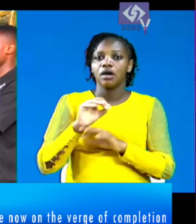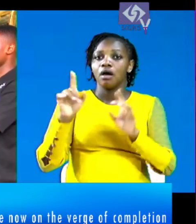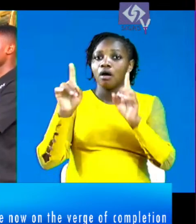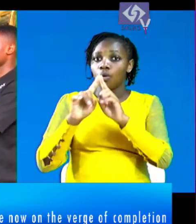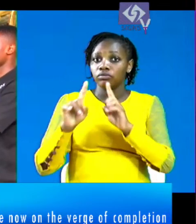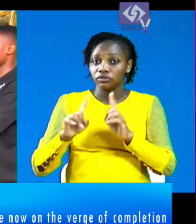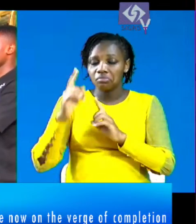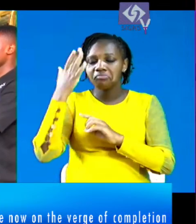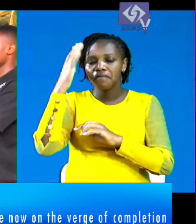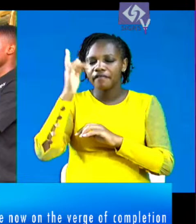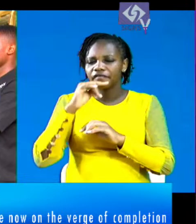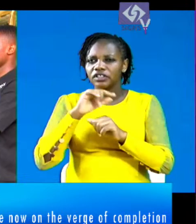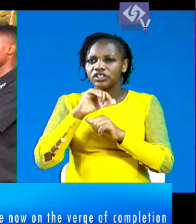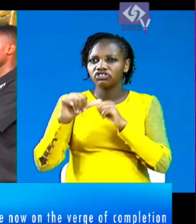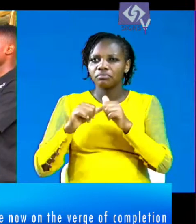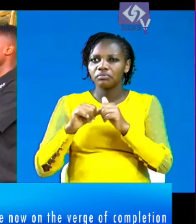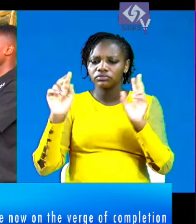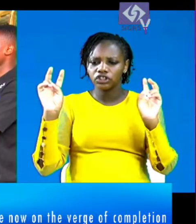of